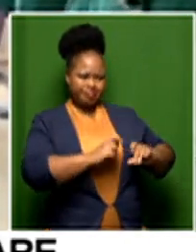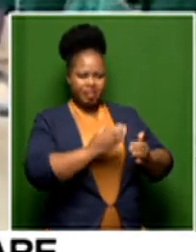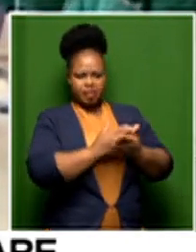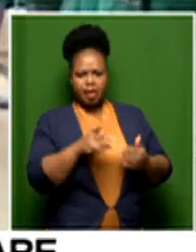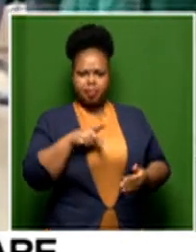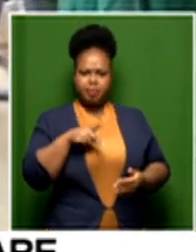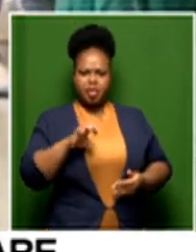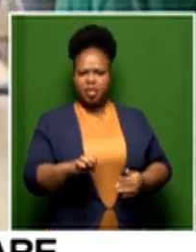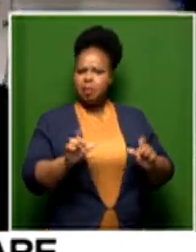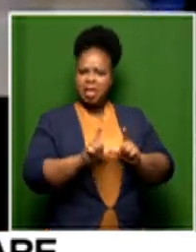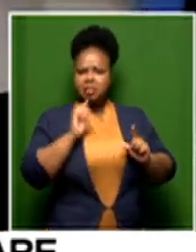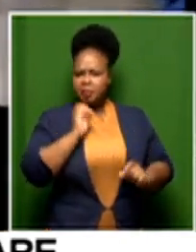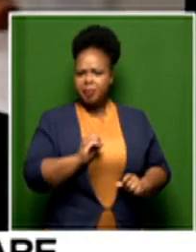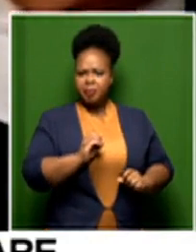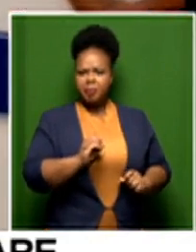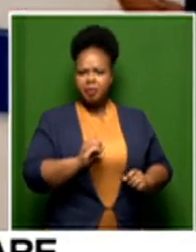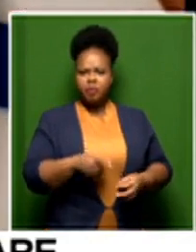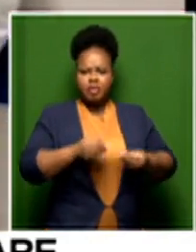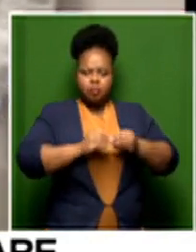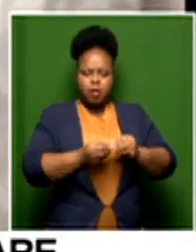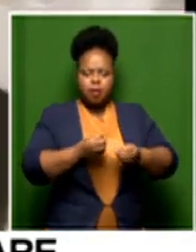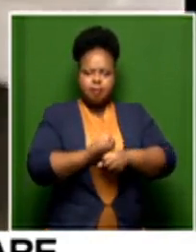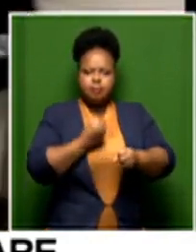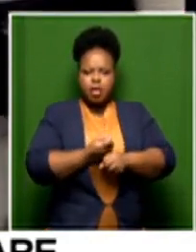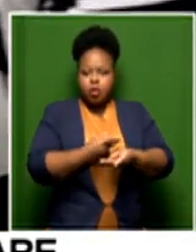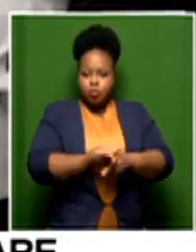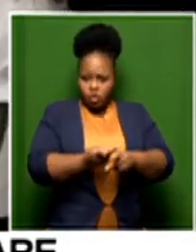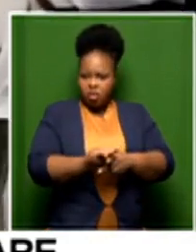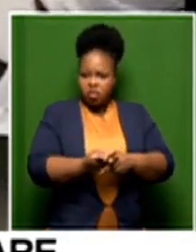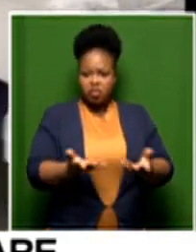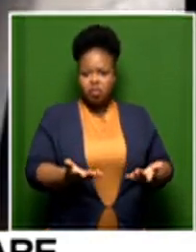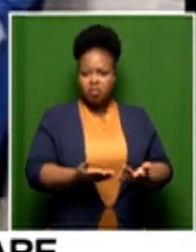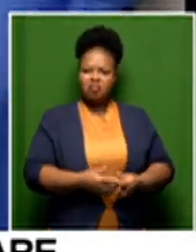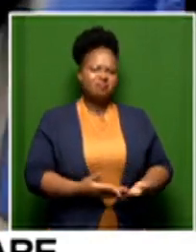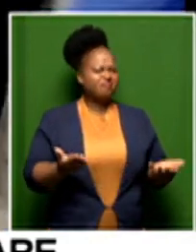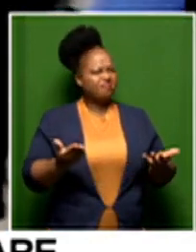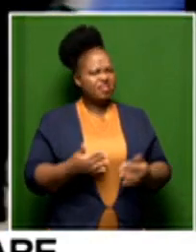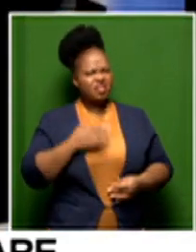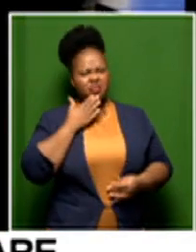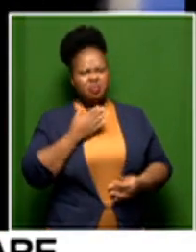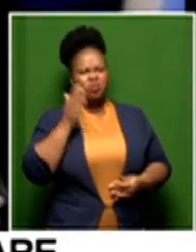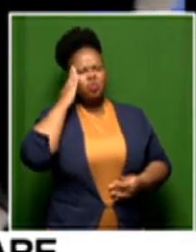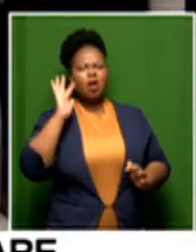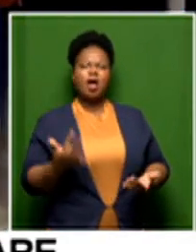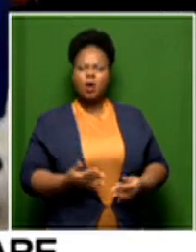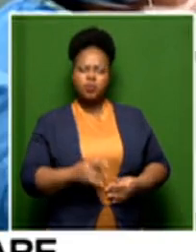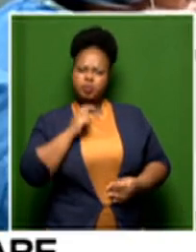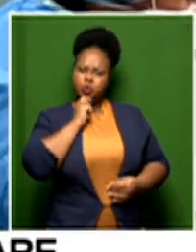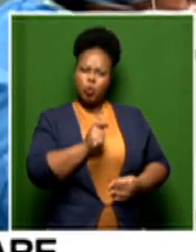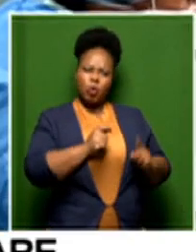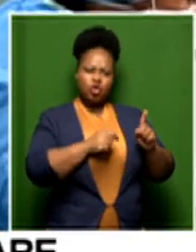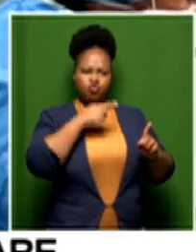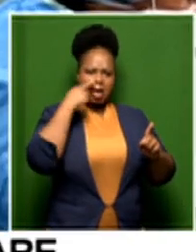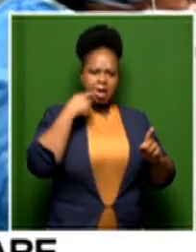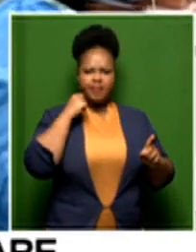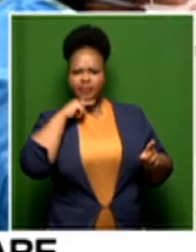unlicensed PPE manufacturers and also some of the PPE products. But how do you tell what's the real